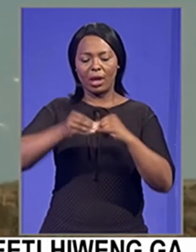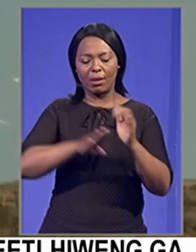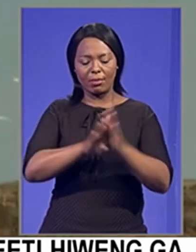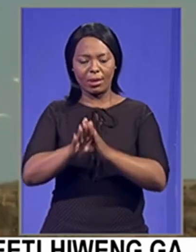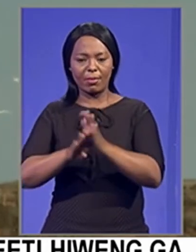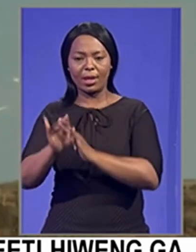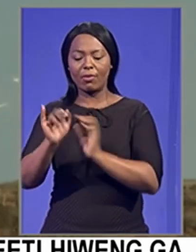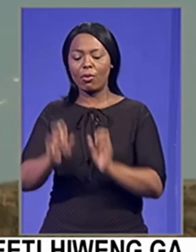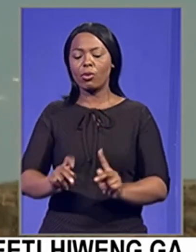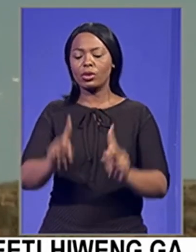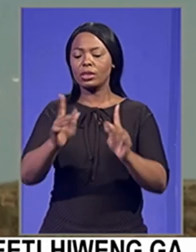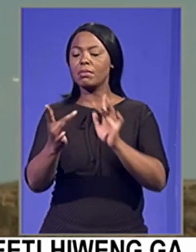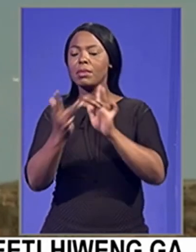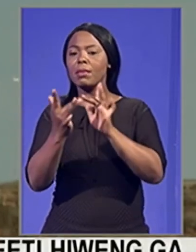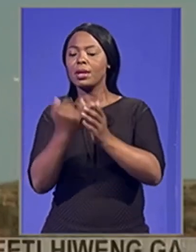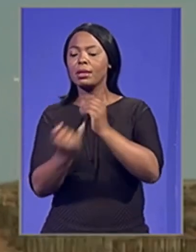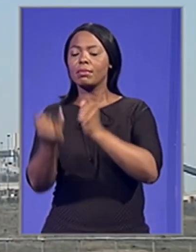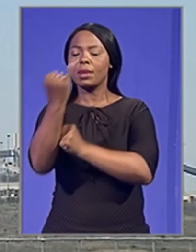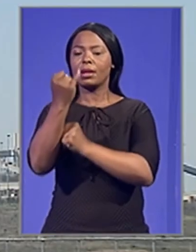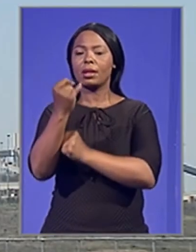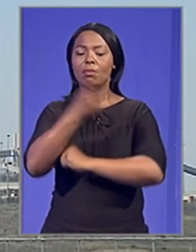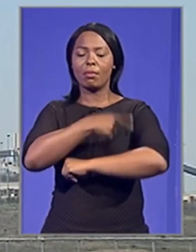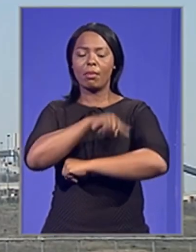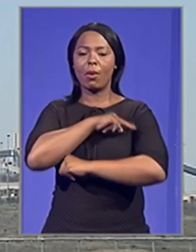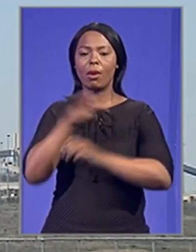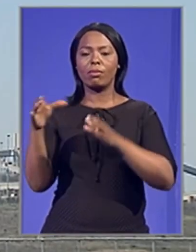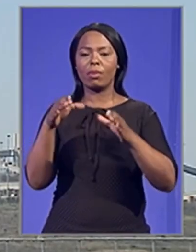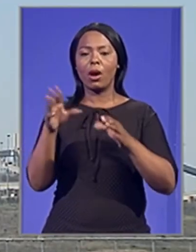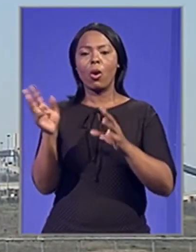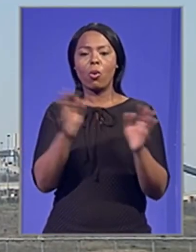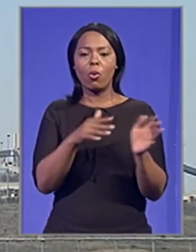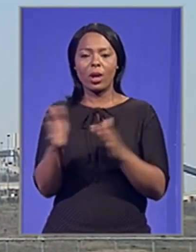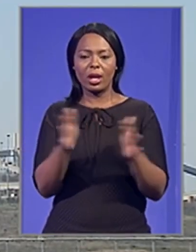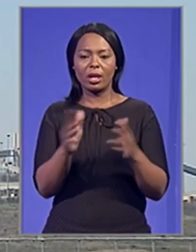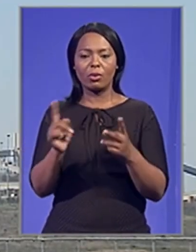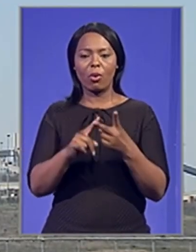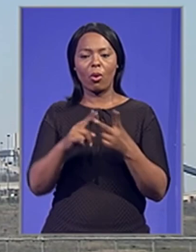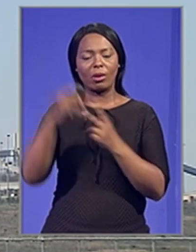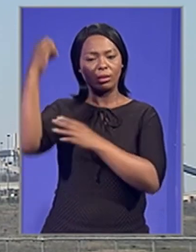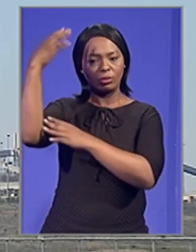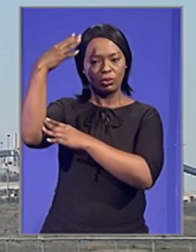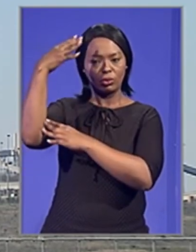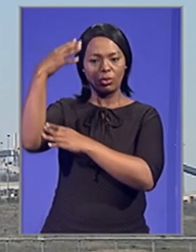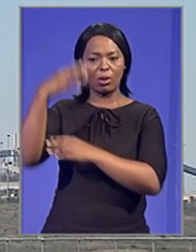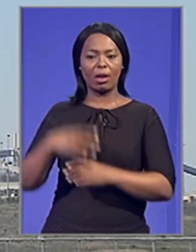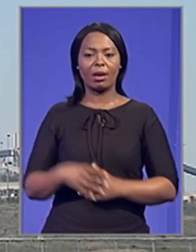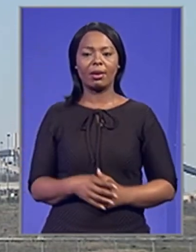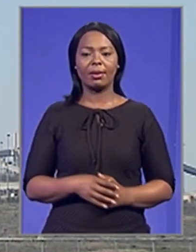tšhono ya go golagana le batlhagisi ba ba fetlang motlakase ka phefo kana ka marang a letsatsi.